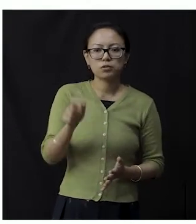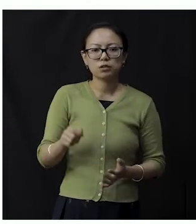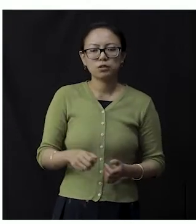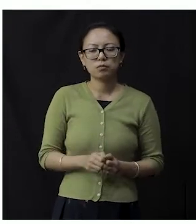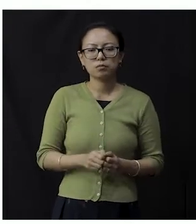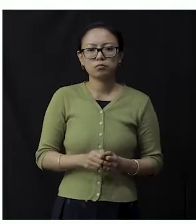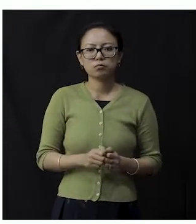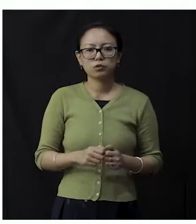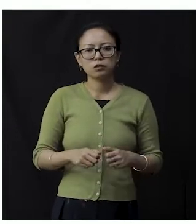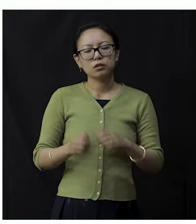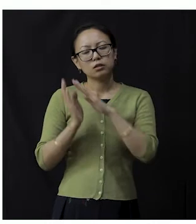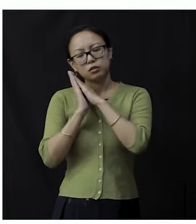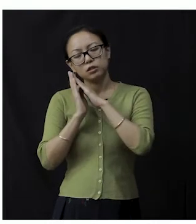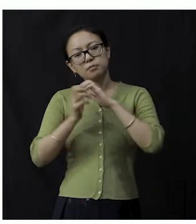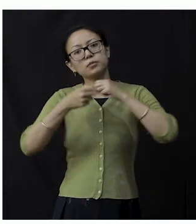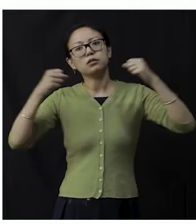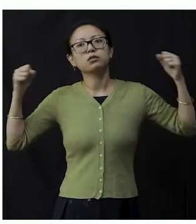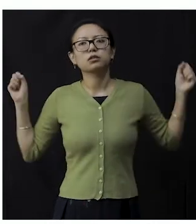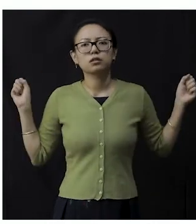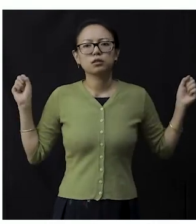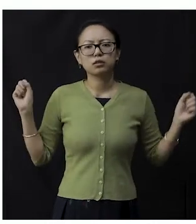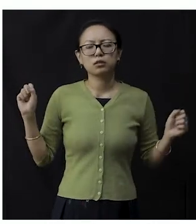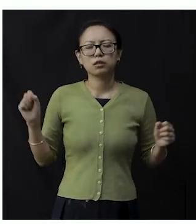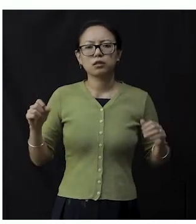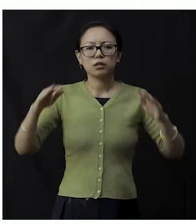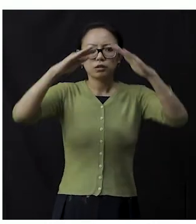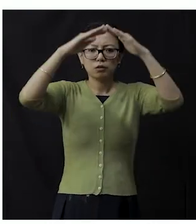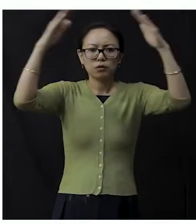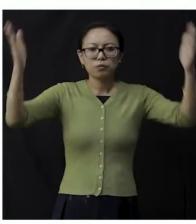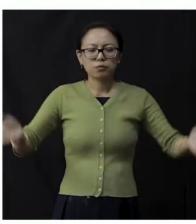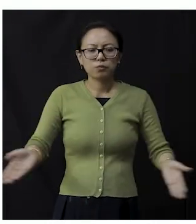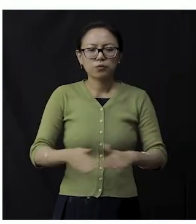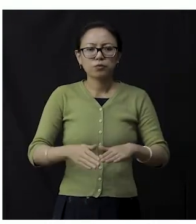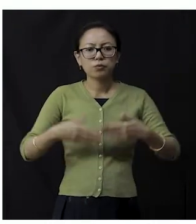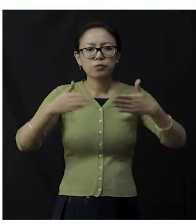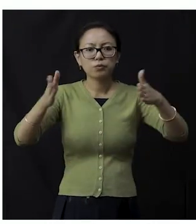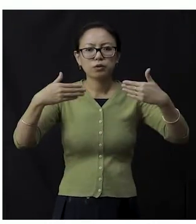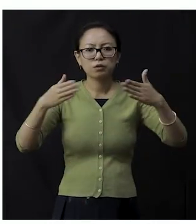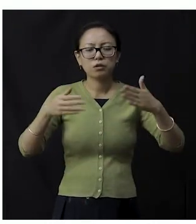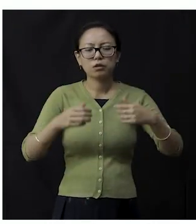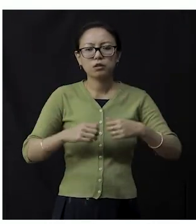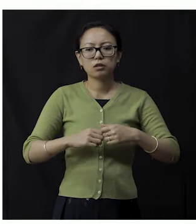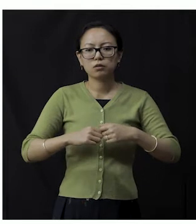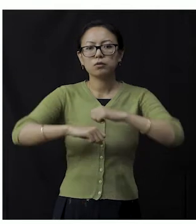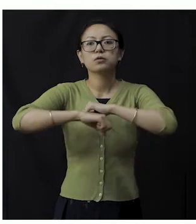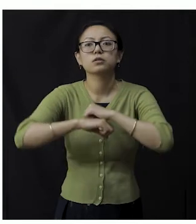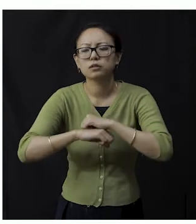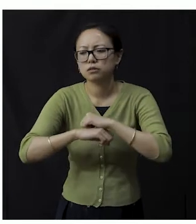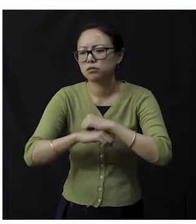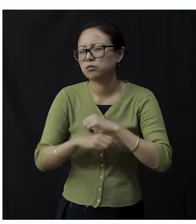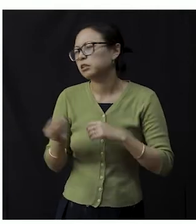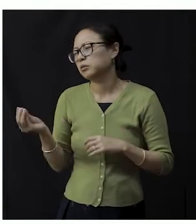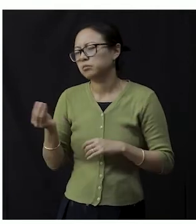the windows and say, why are you making such a racket? We want to sleep. Please do